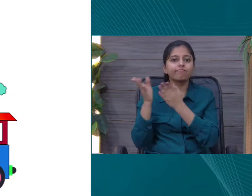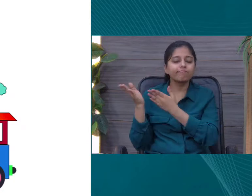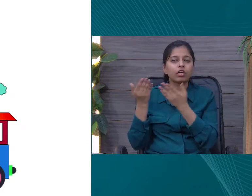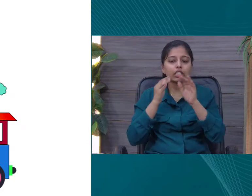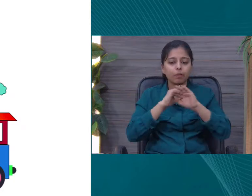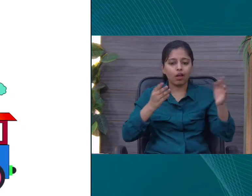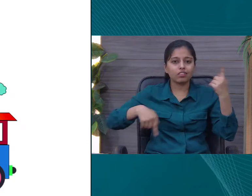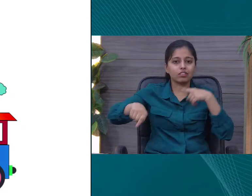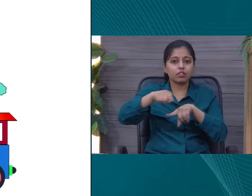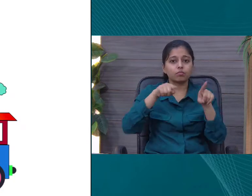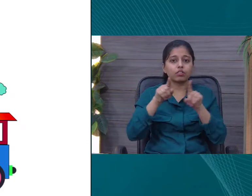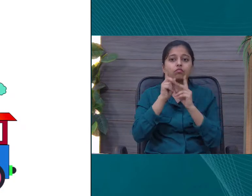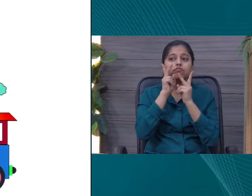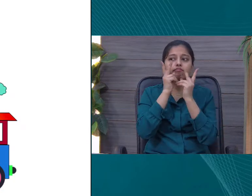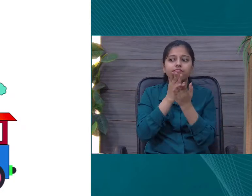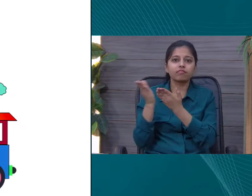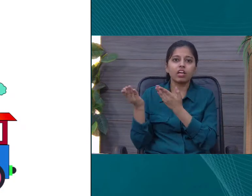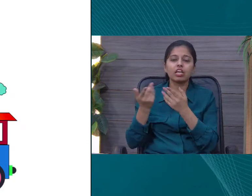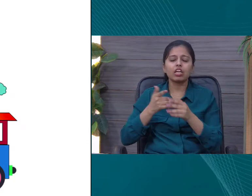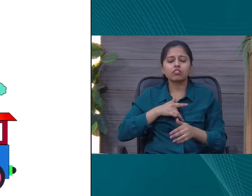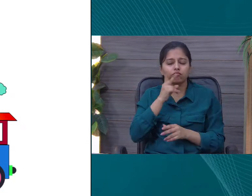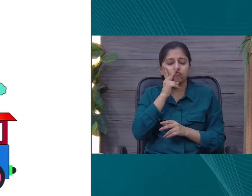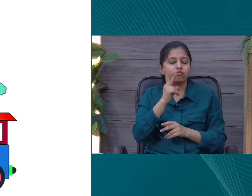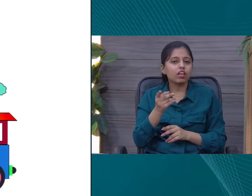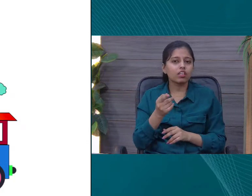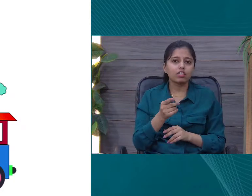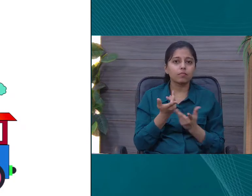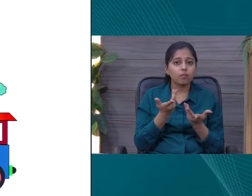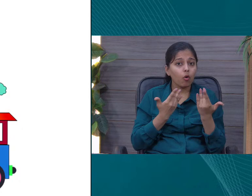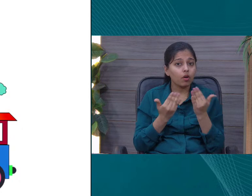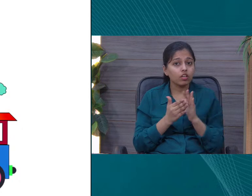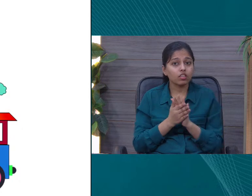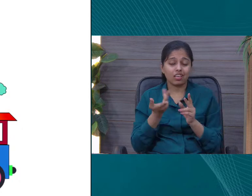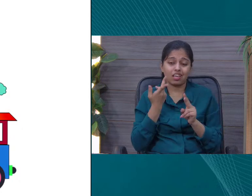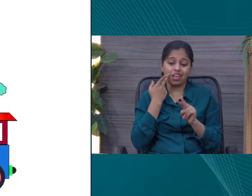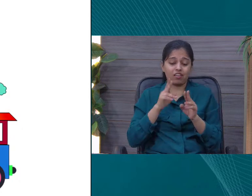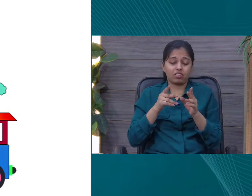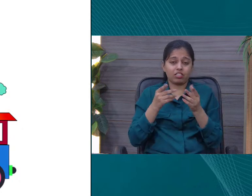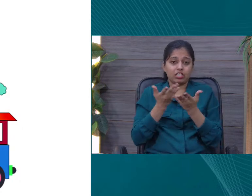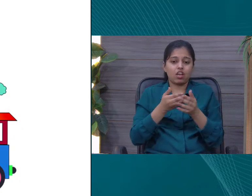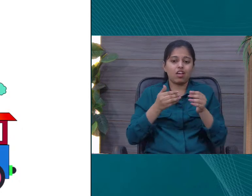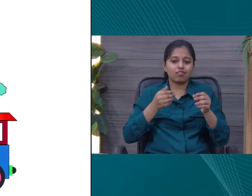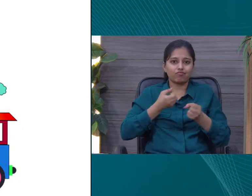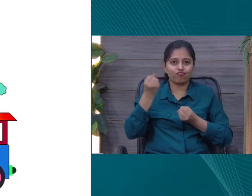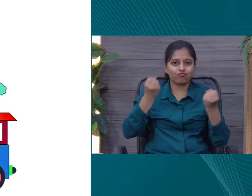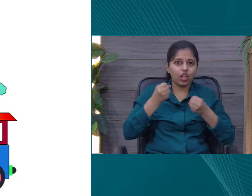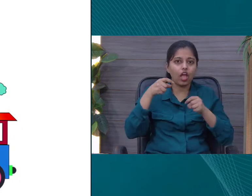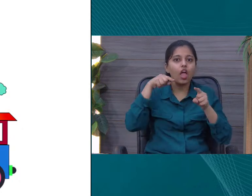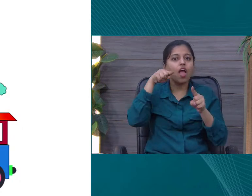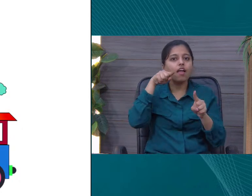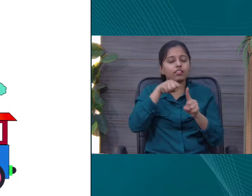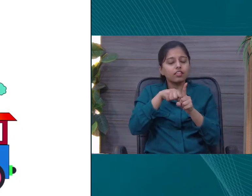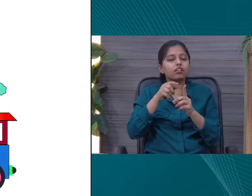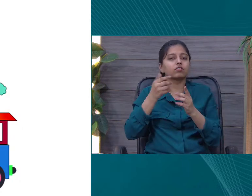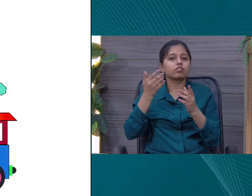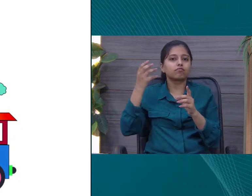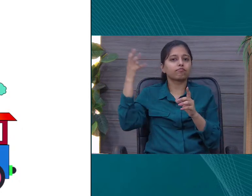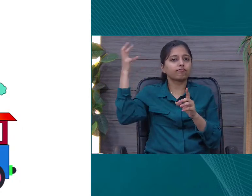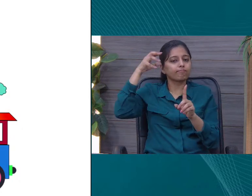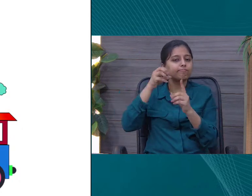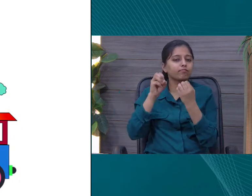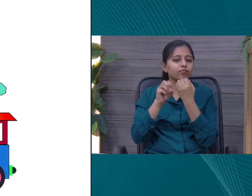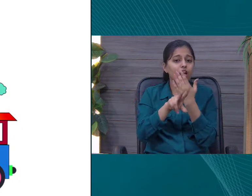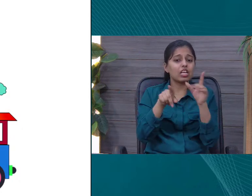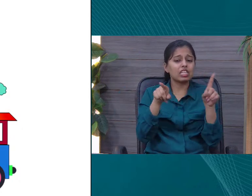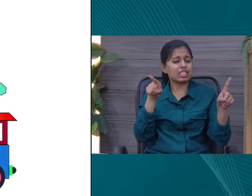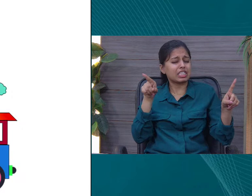children see it and they feel that the shadow of this vehicle is exactly the same. So